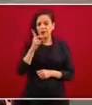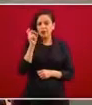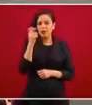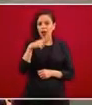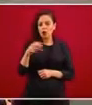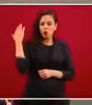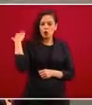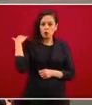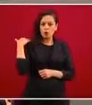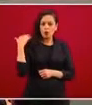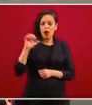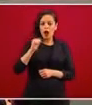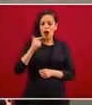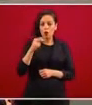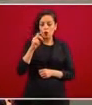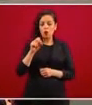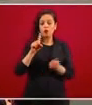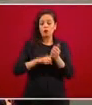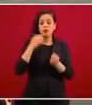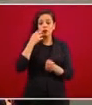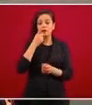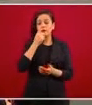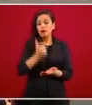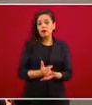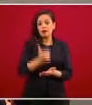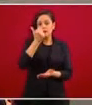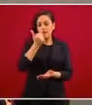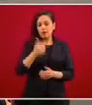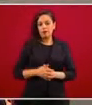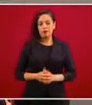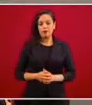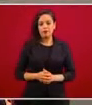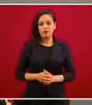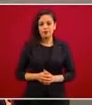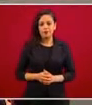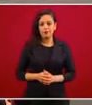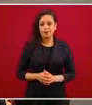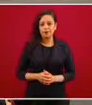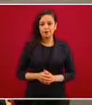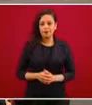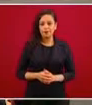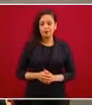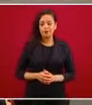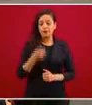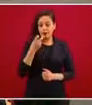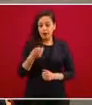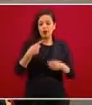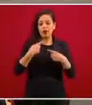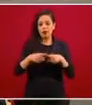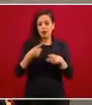from the blood. So this is what we call acute pulmonary damage,